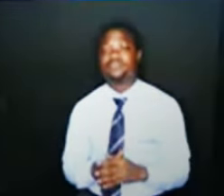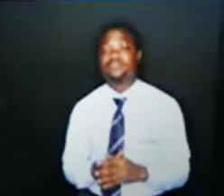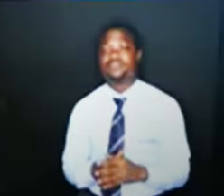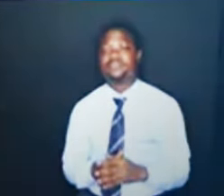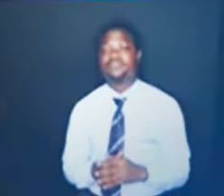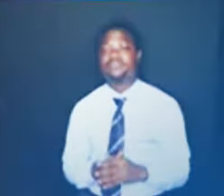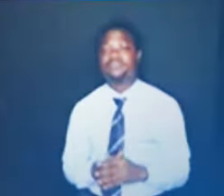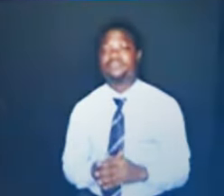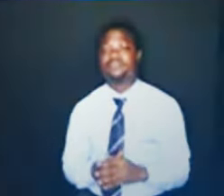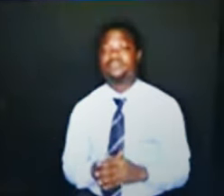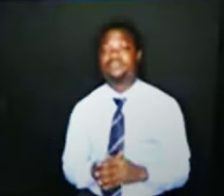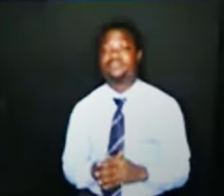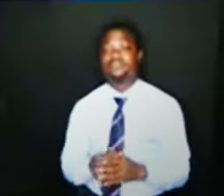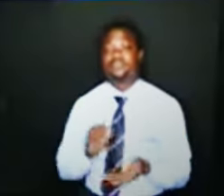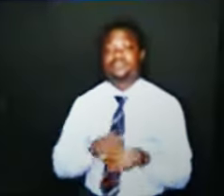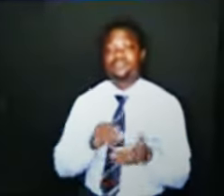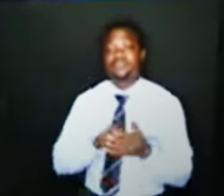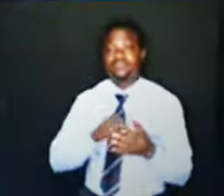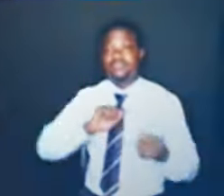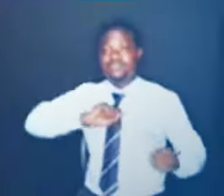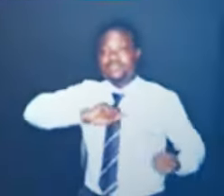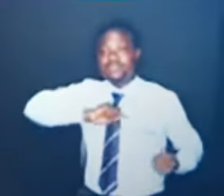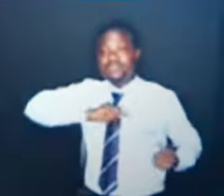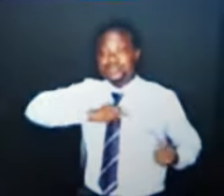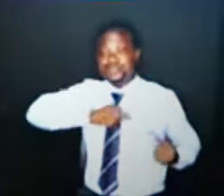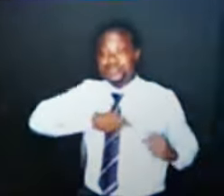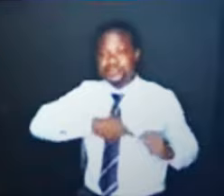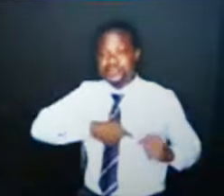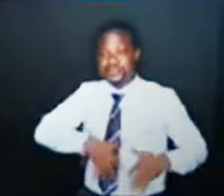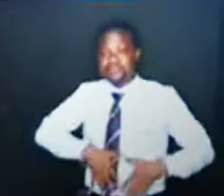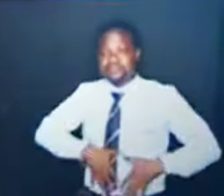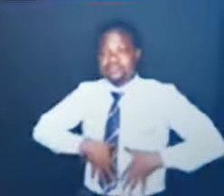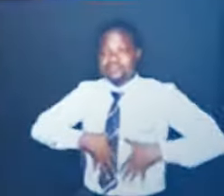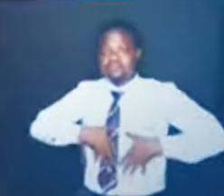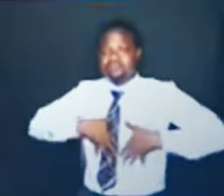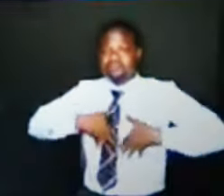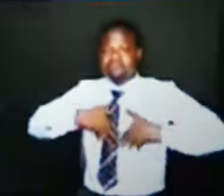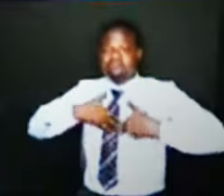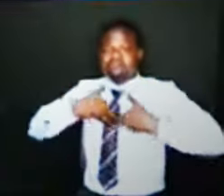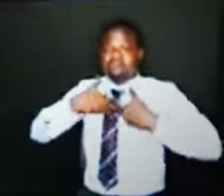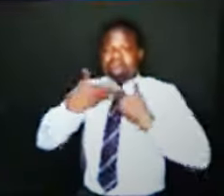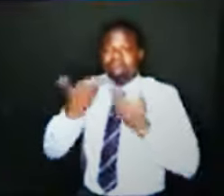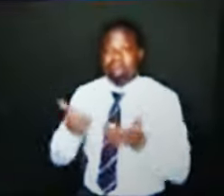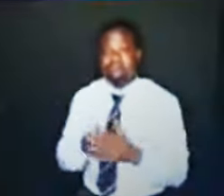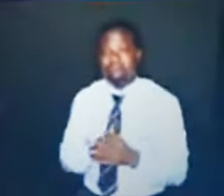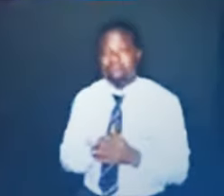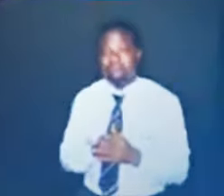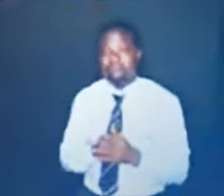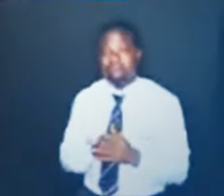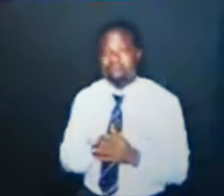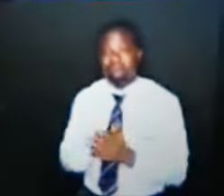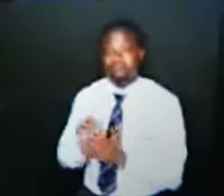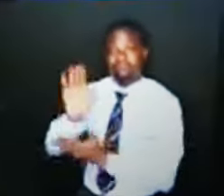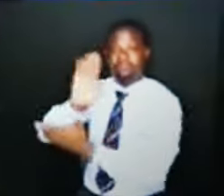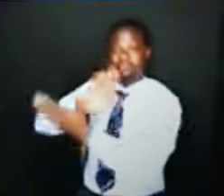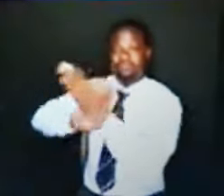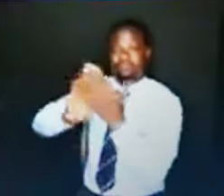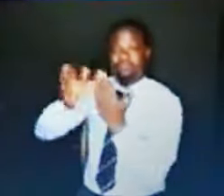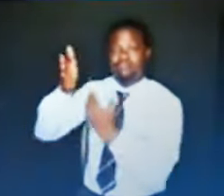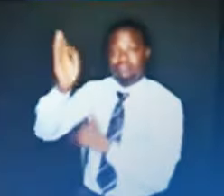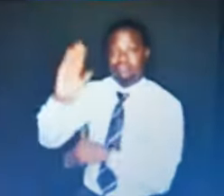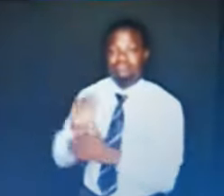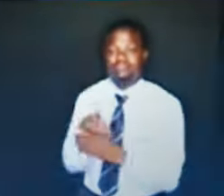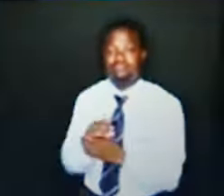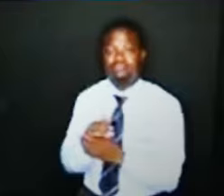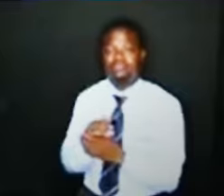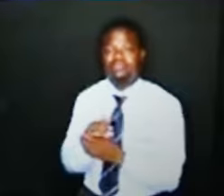anybody favori as in pouring out the bitterness within hey no ohwie yaudi ni nyina ade agu na before God na ohwie gu